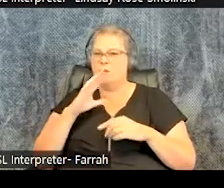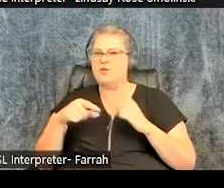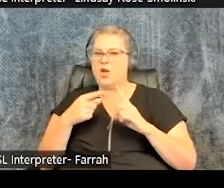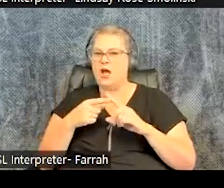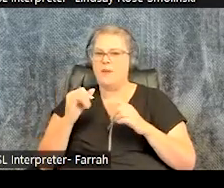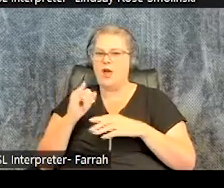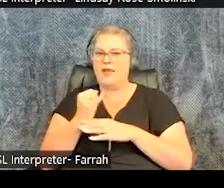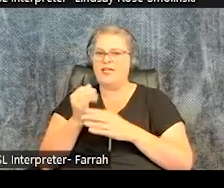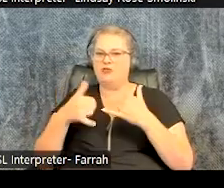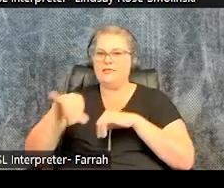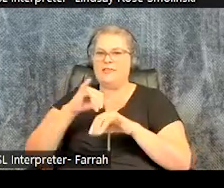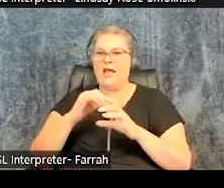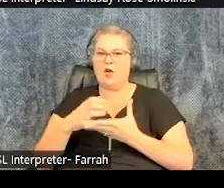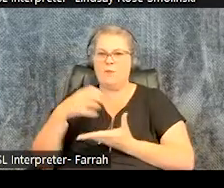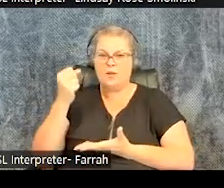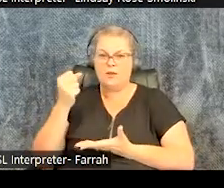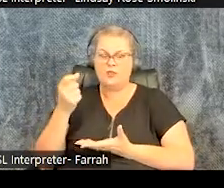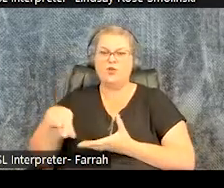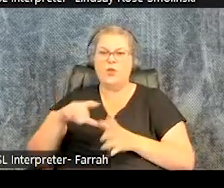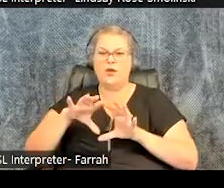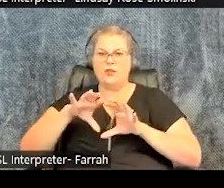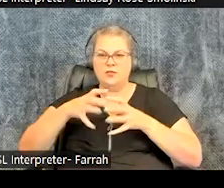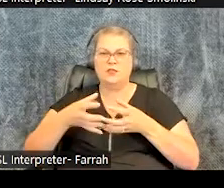So there's a suite of bottles based on